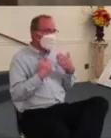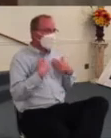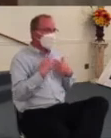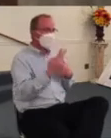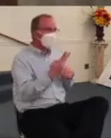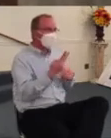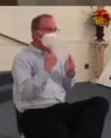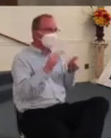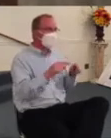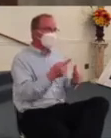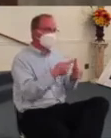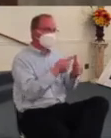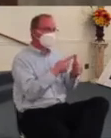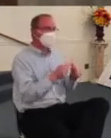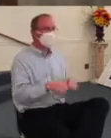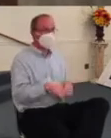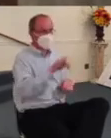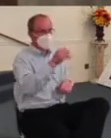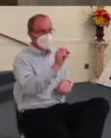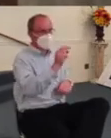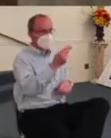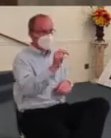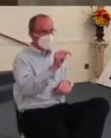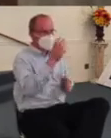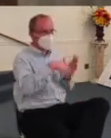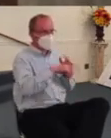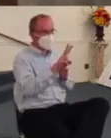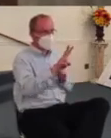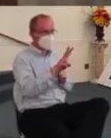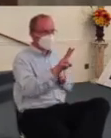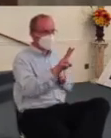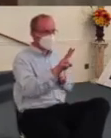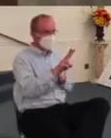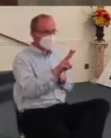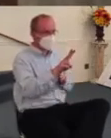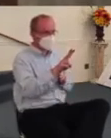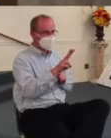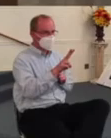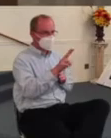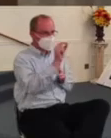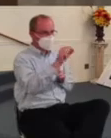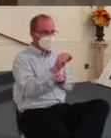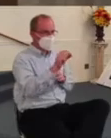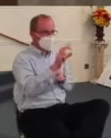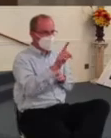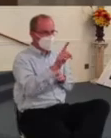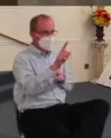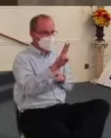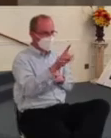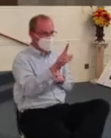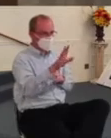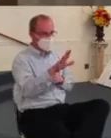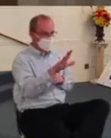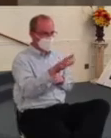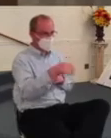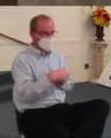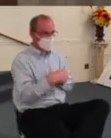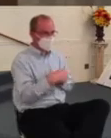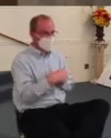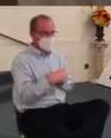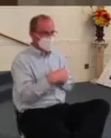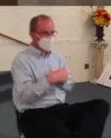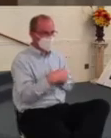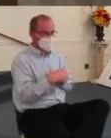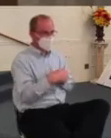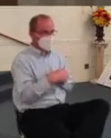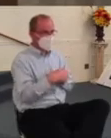2, verse 24 and 25 is toward the end, and this is the occasion when Jesus has turned